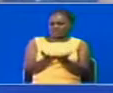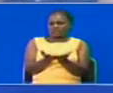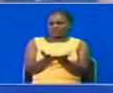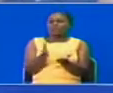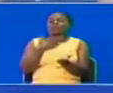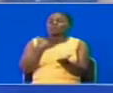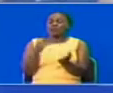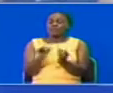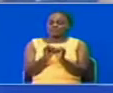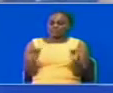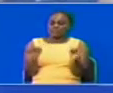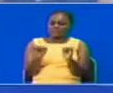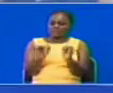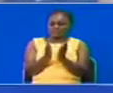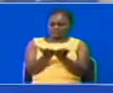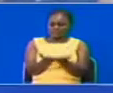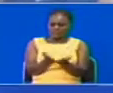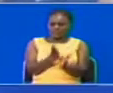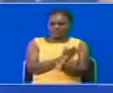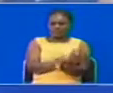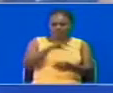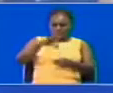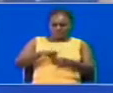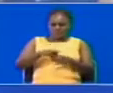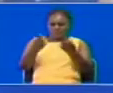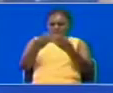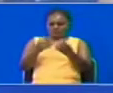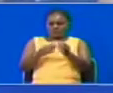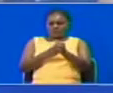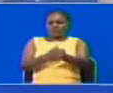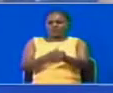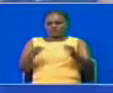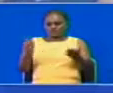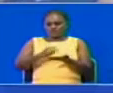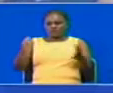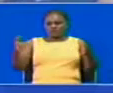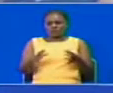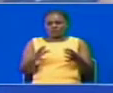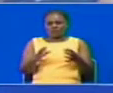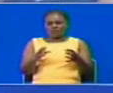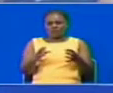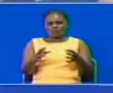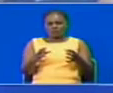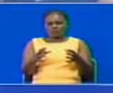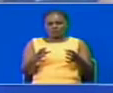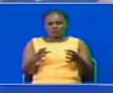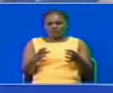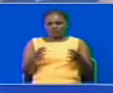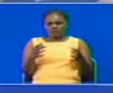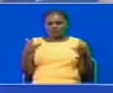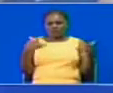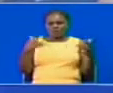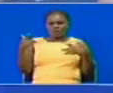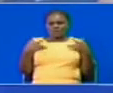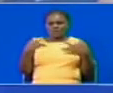have the register cleaned ahead of the polls. And we saw the head of the secretariat also giving a veiled warning to the areas considered to be